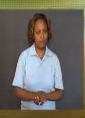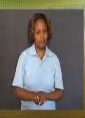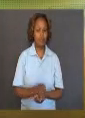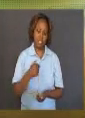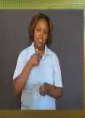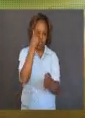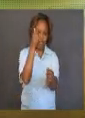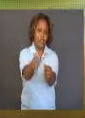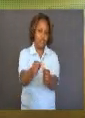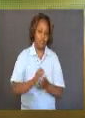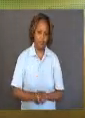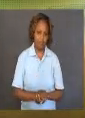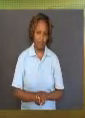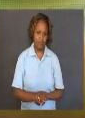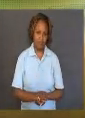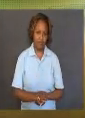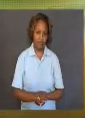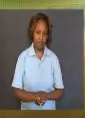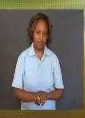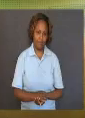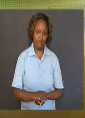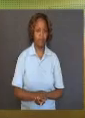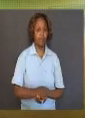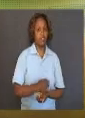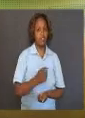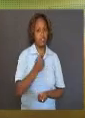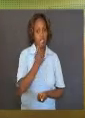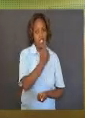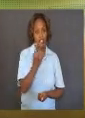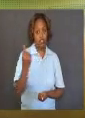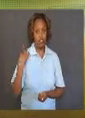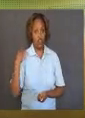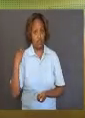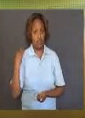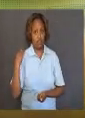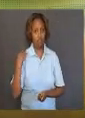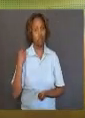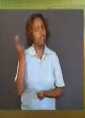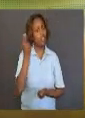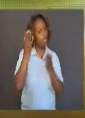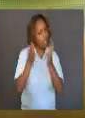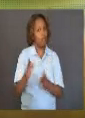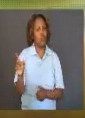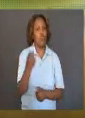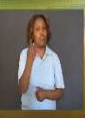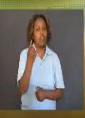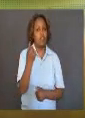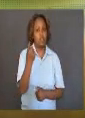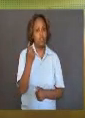will remind you. An individual will benefit